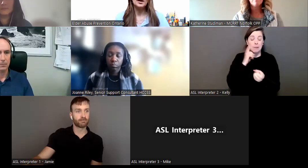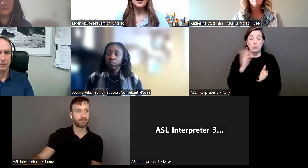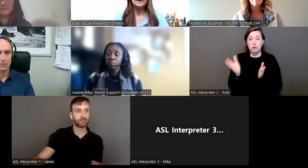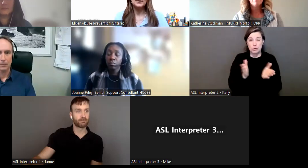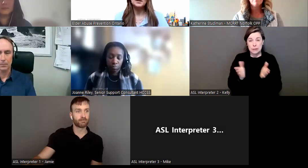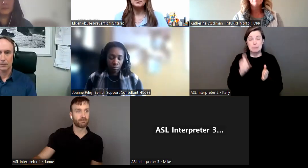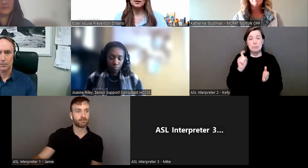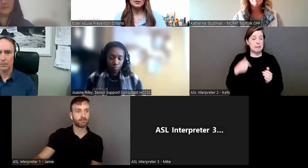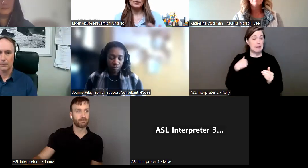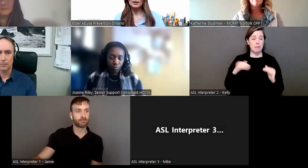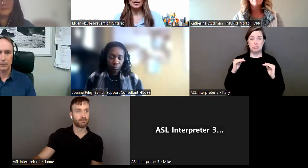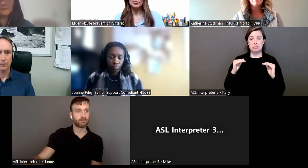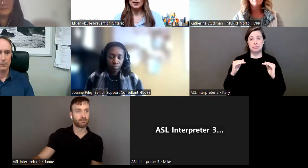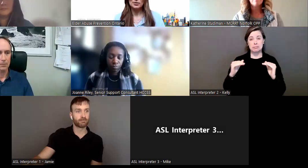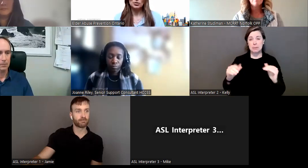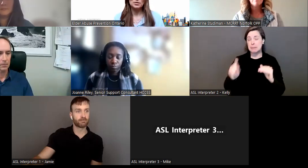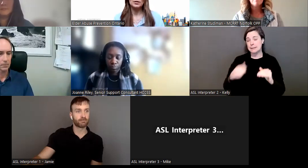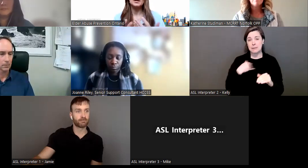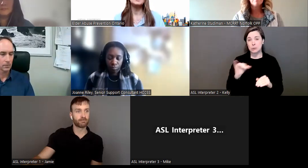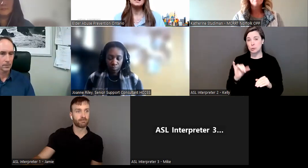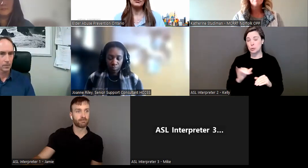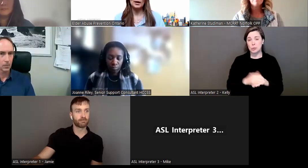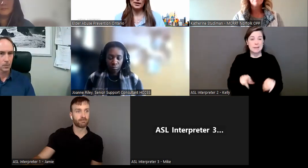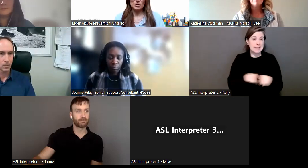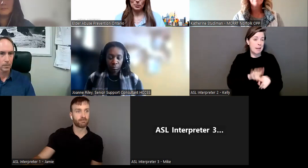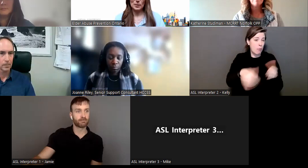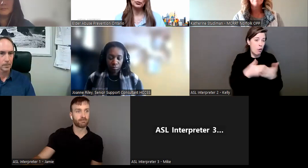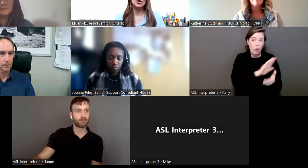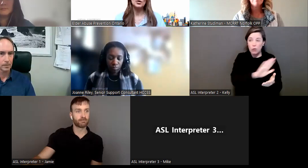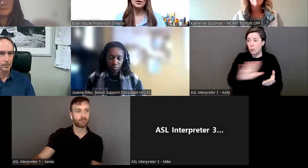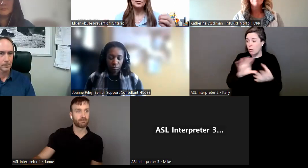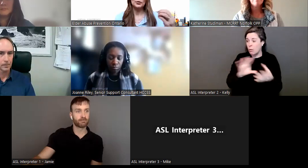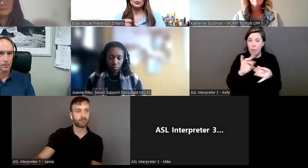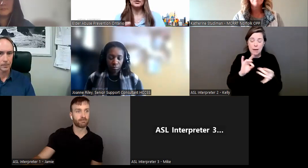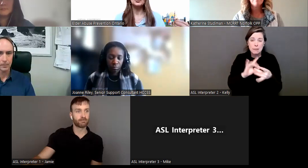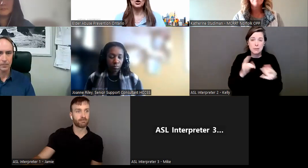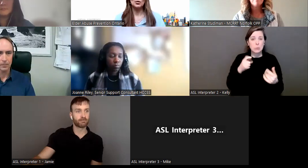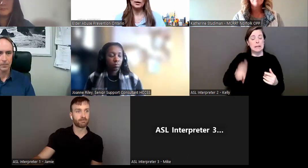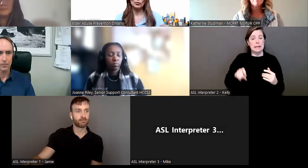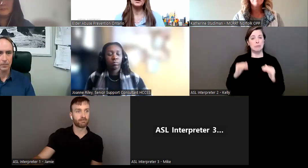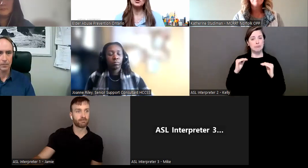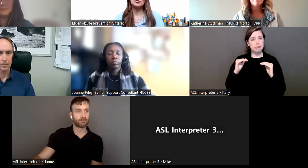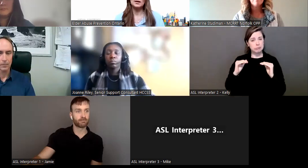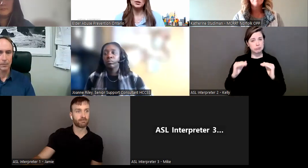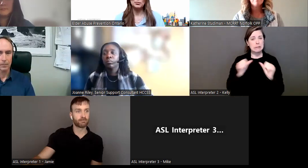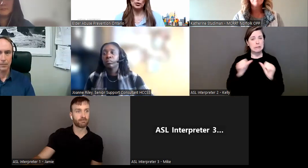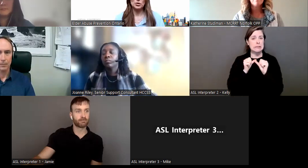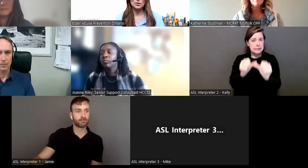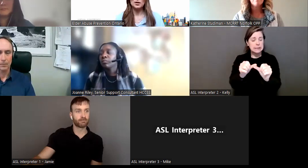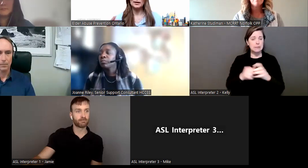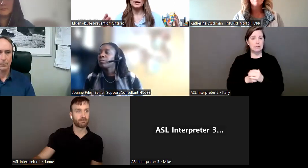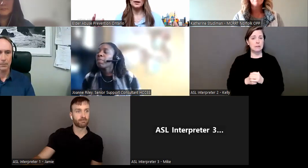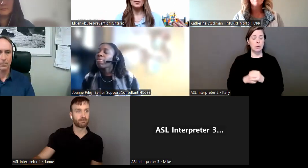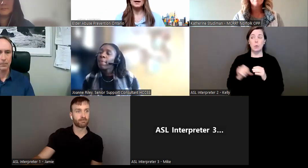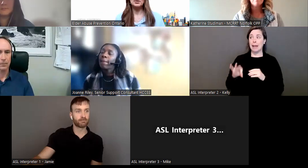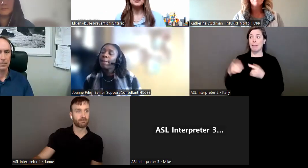and Samantha, everybody, in terms of the need for that, and so people know that they're where to go and when they do need that support. So